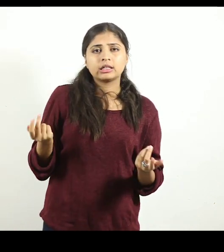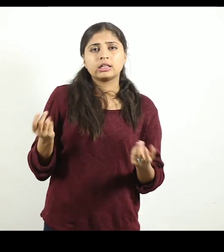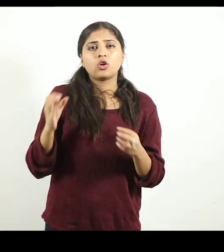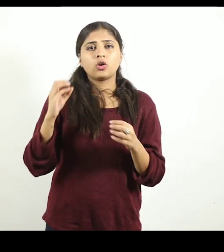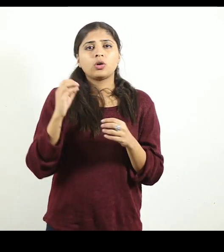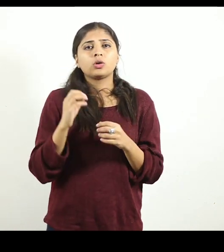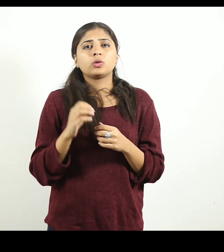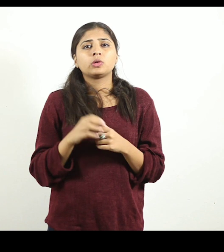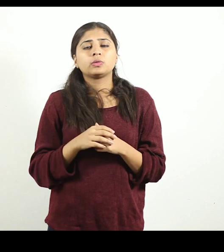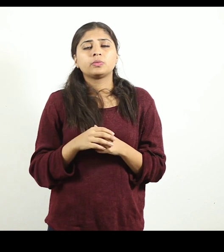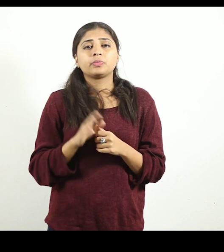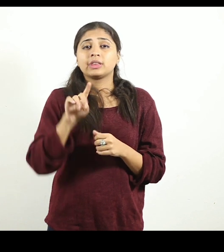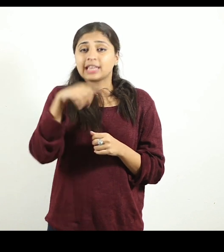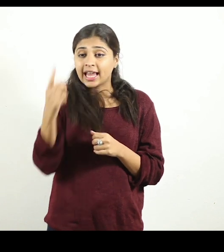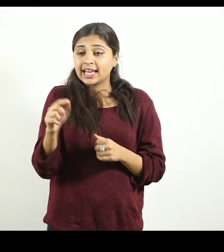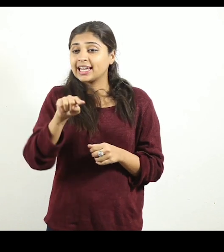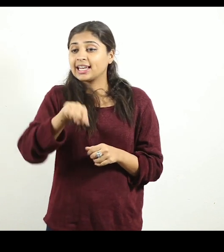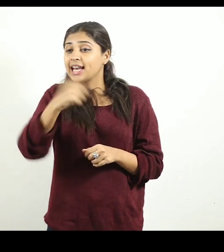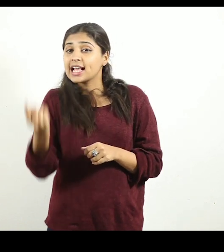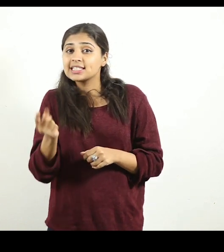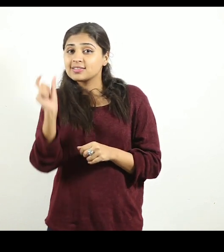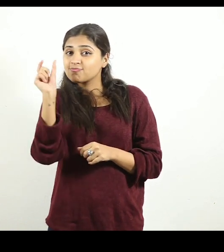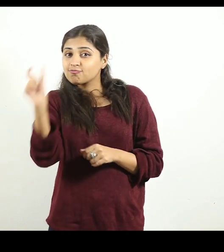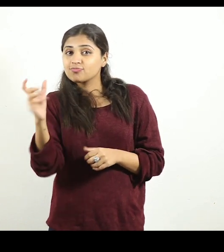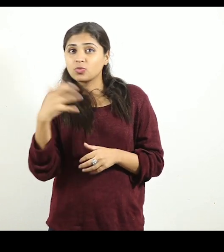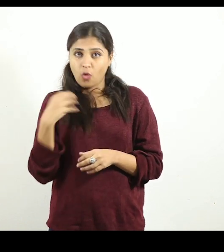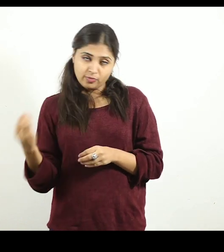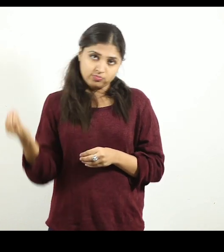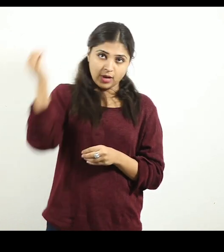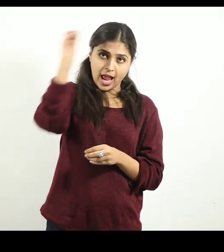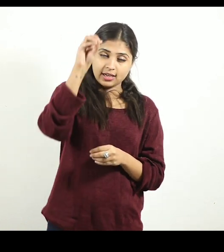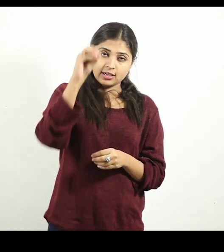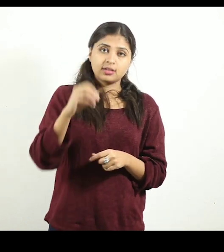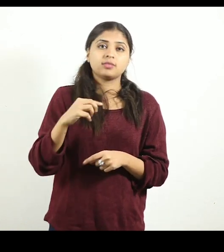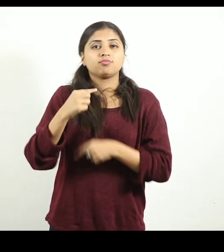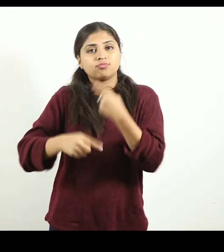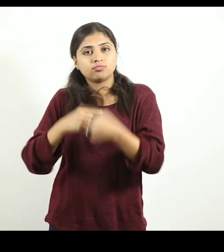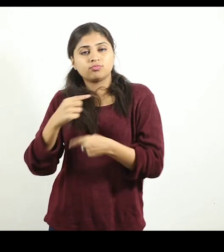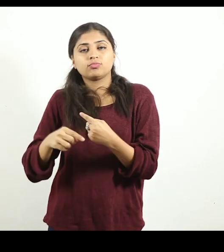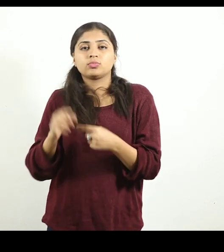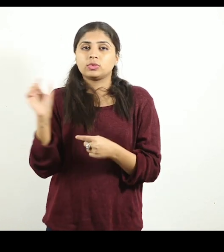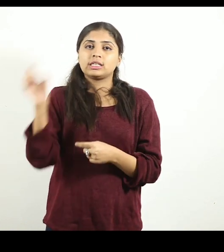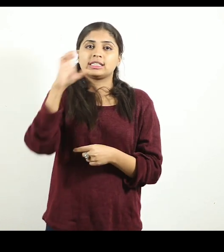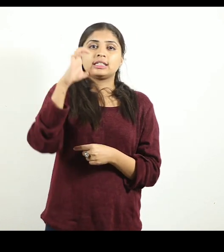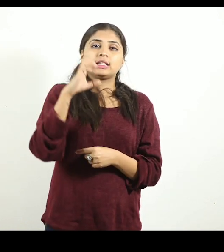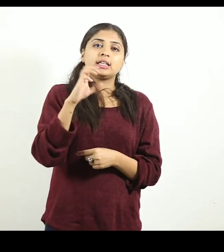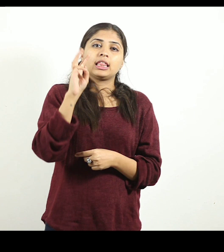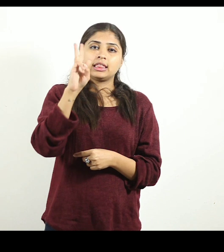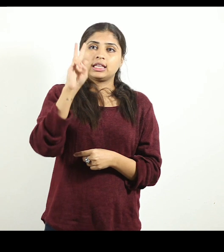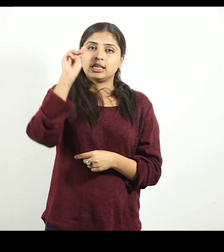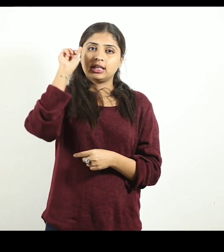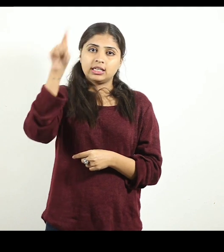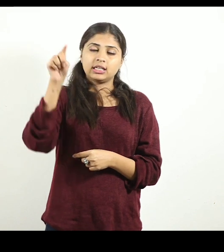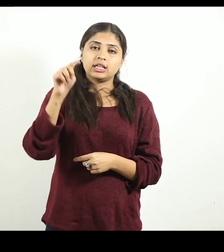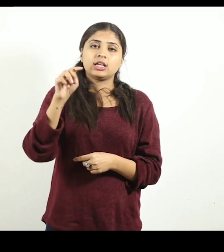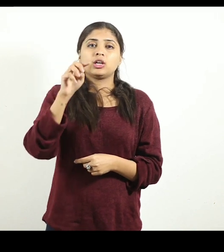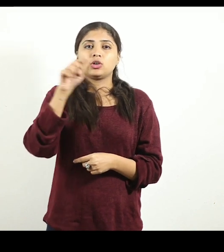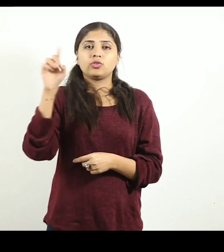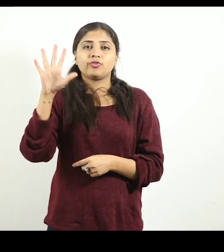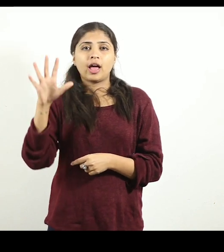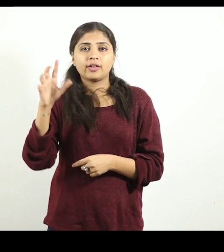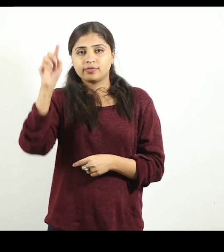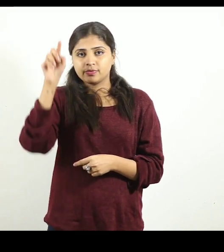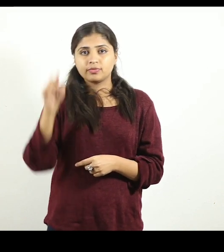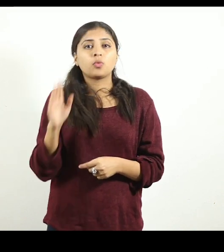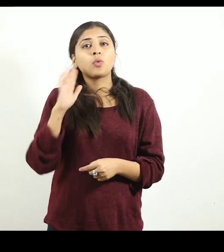asterisk sign. Click on the next cell you want in the formula. Continue step 3 to 5 until the formula is